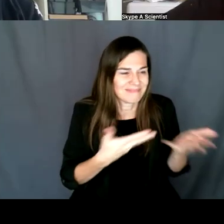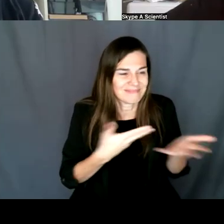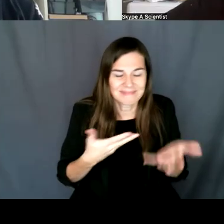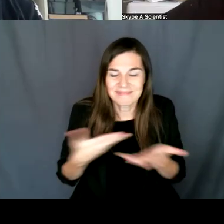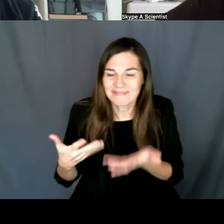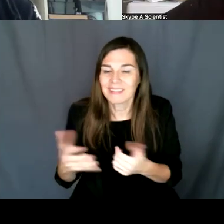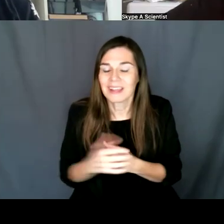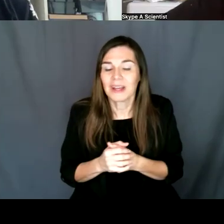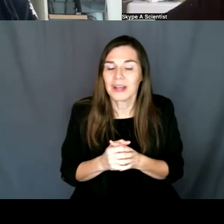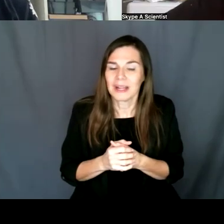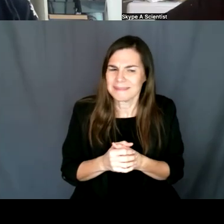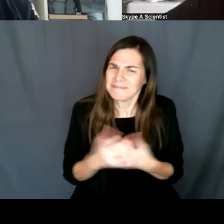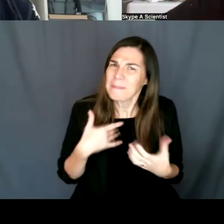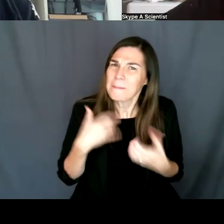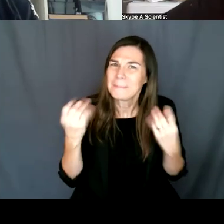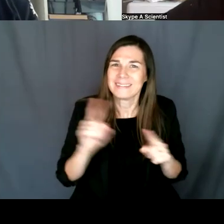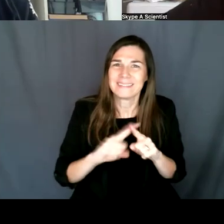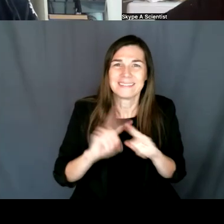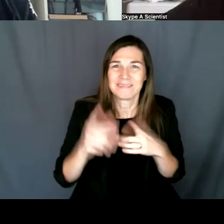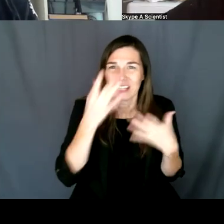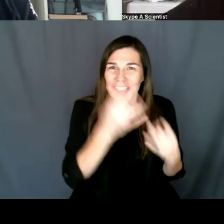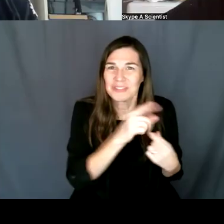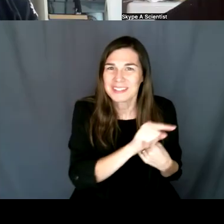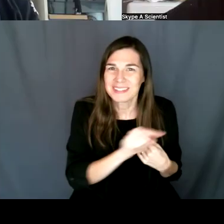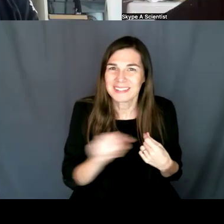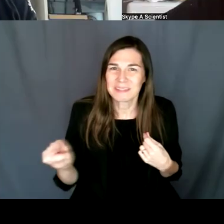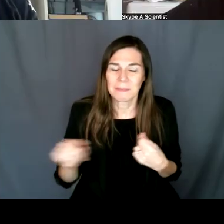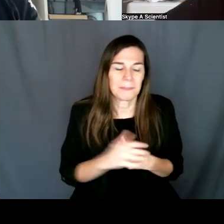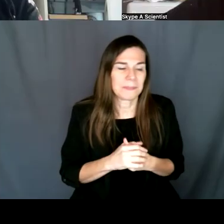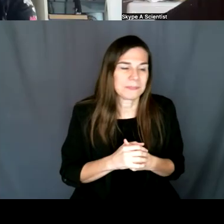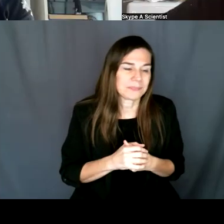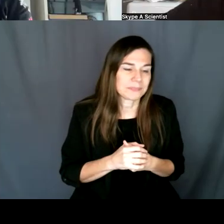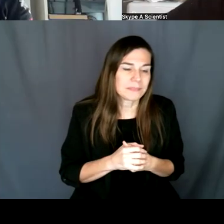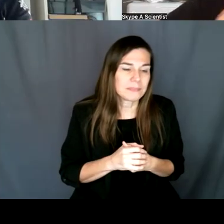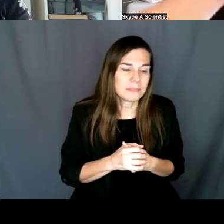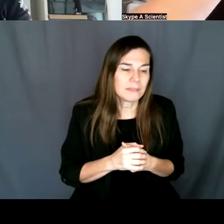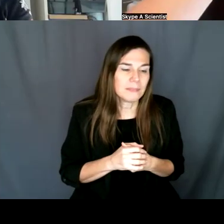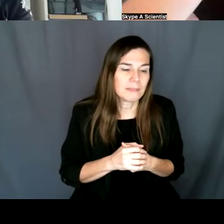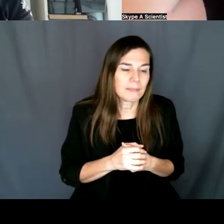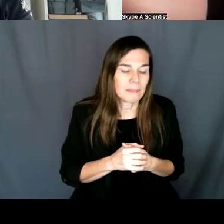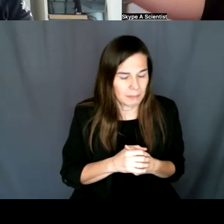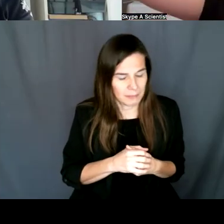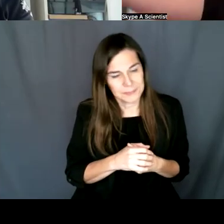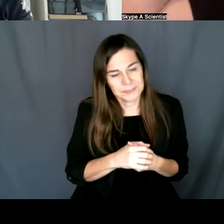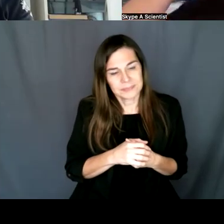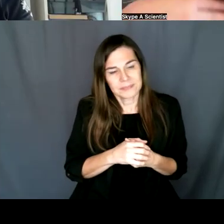So I had a lot of different interests, but I kind of sat back and I said, okay.